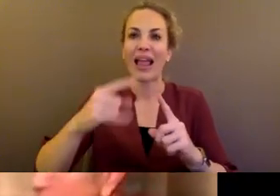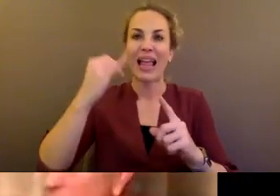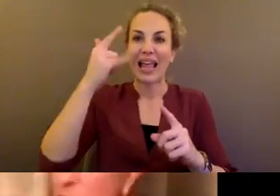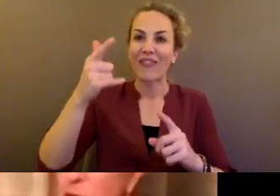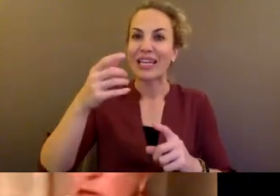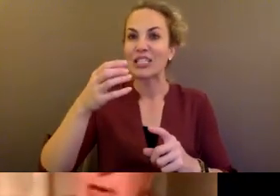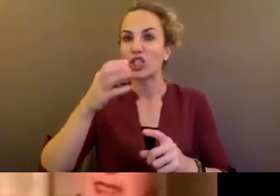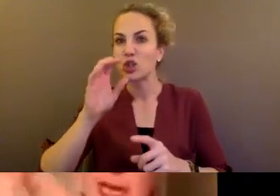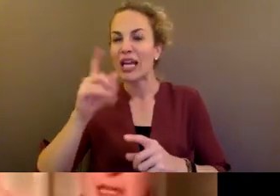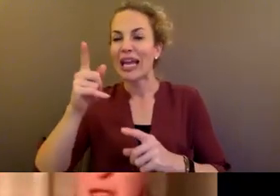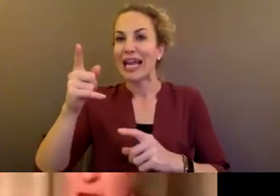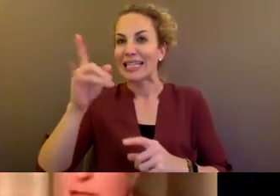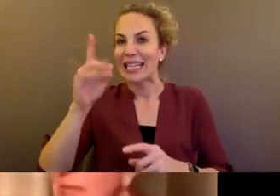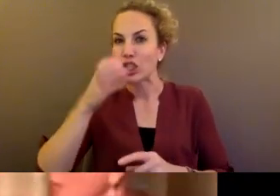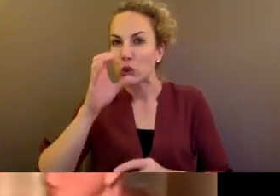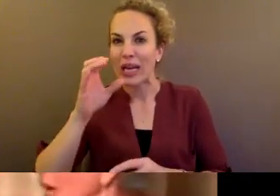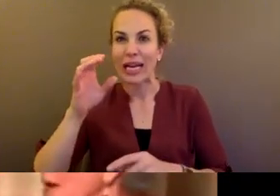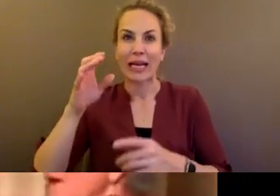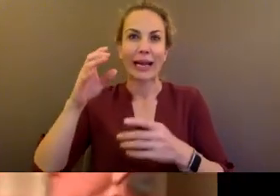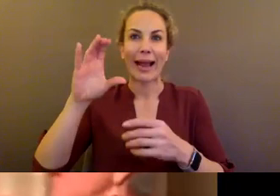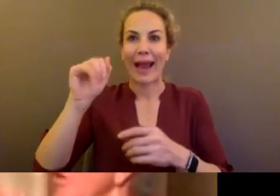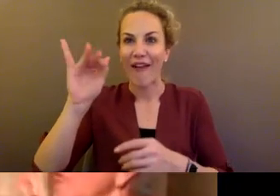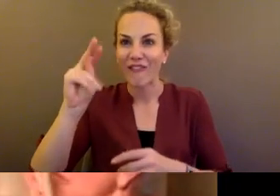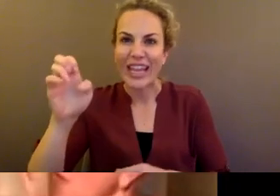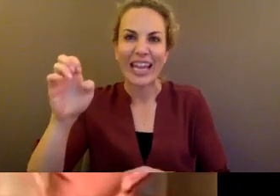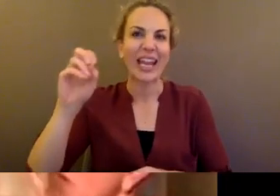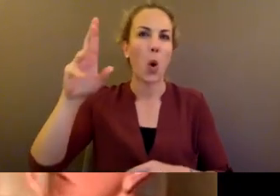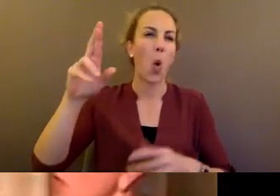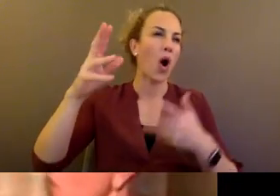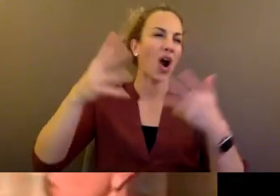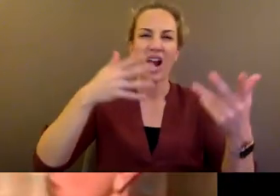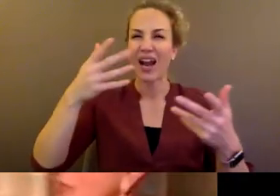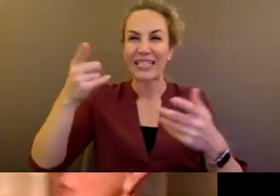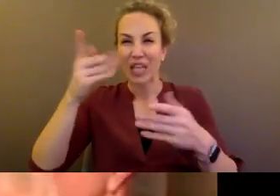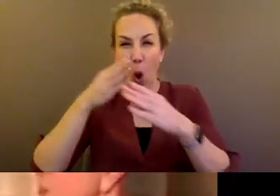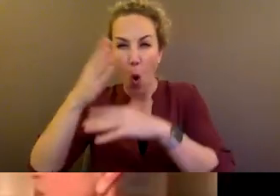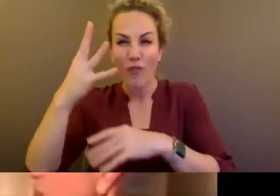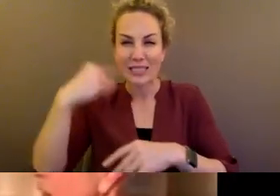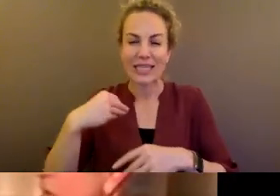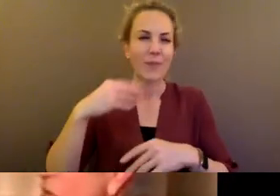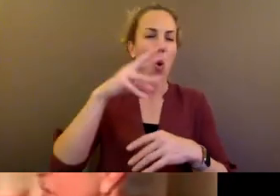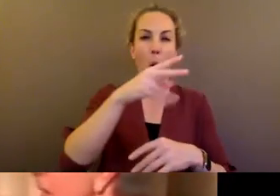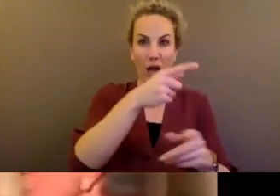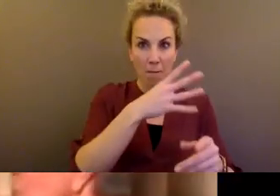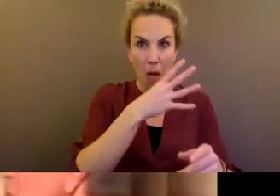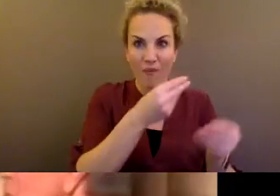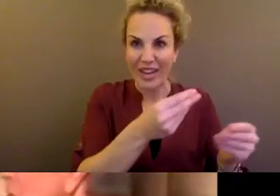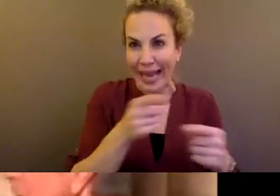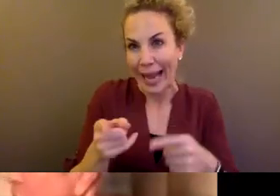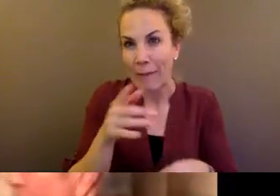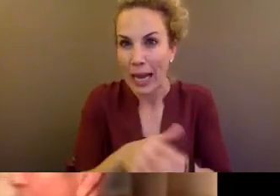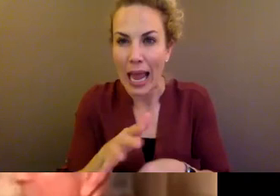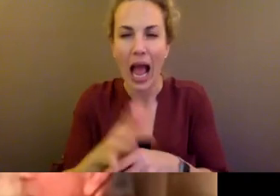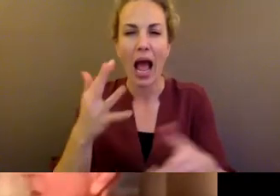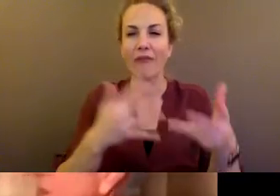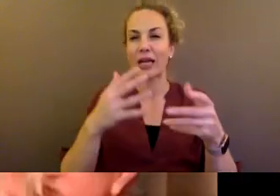Ovaltine or cocoa? Has he had Coke recently? And so, is there another classroom where